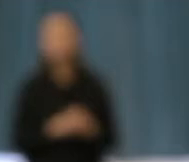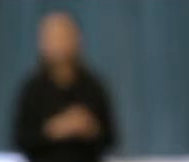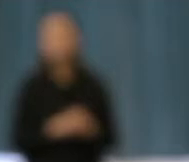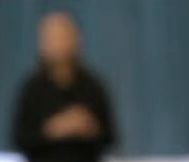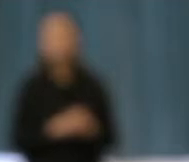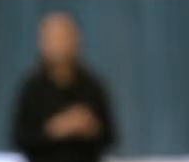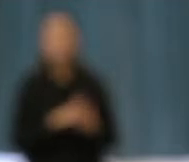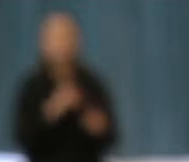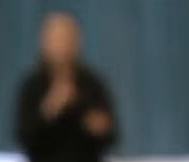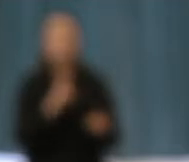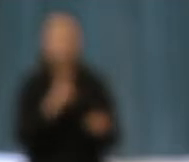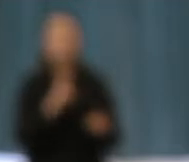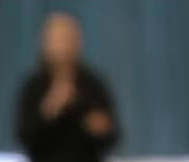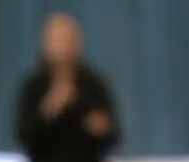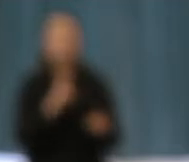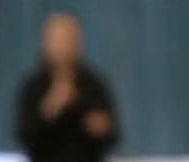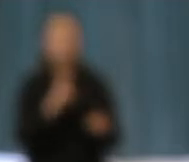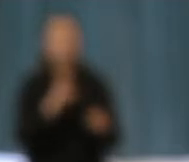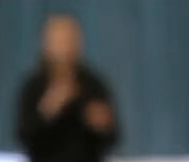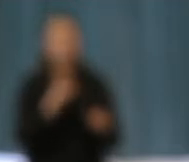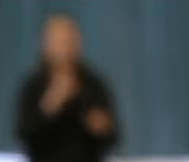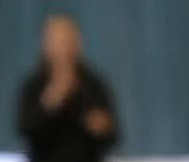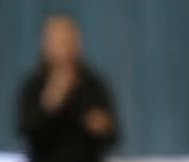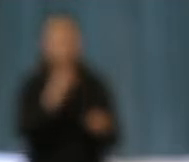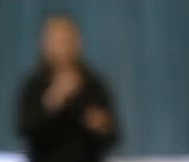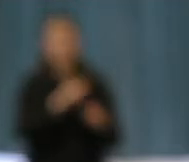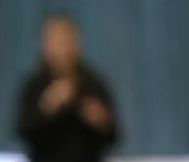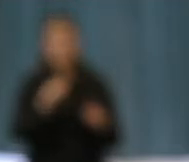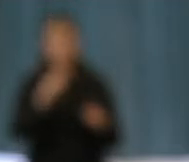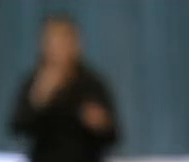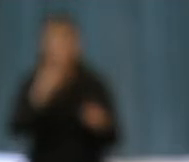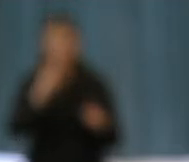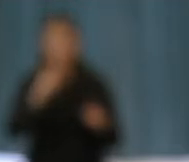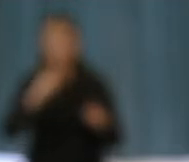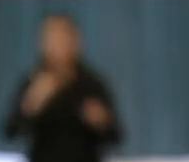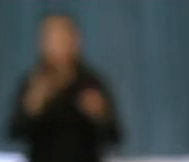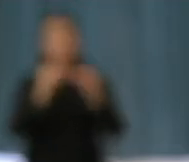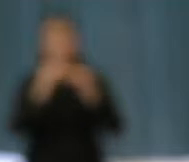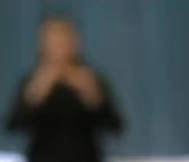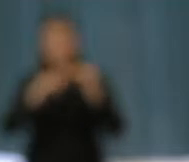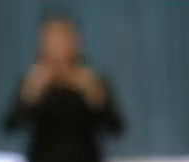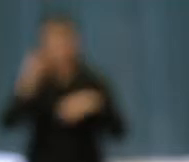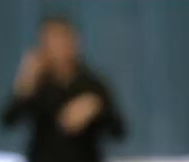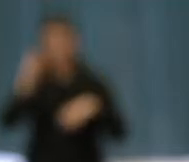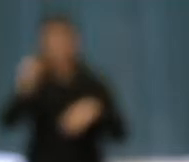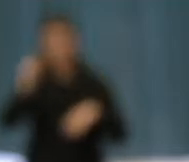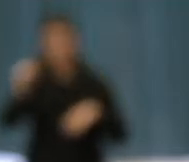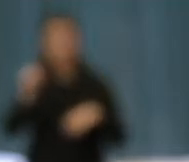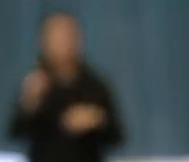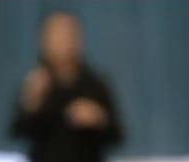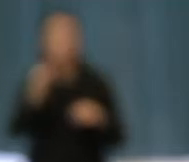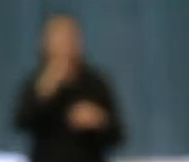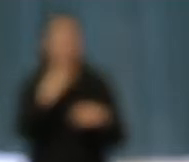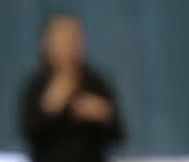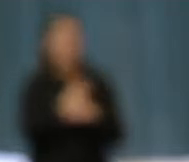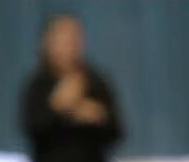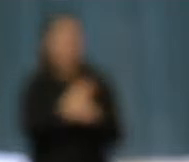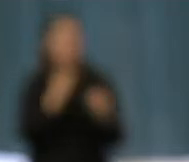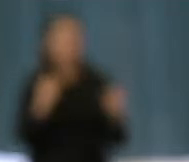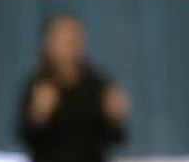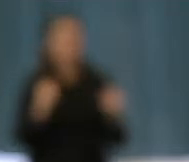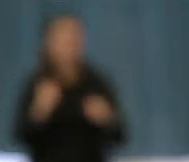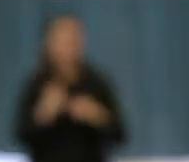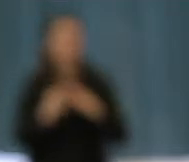100. Unemployment has reset the password online feature so that individuals can reset their own password, which should save